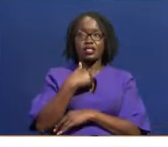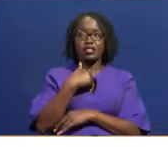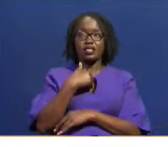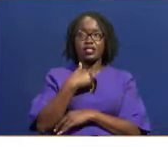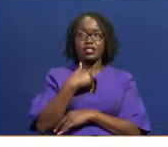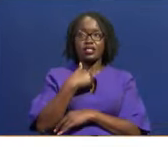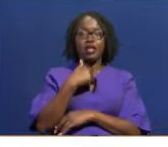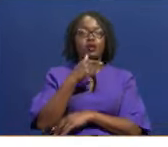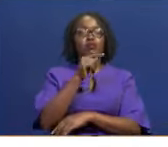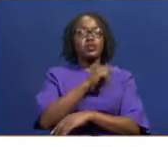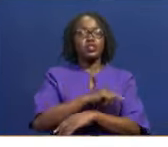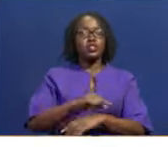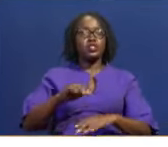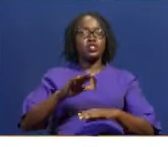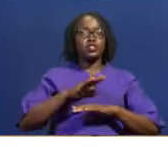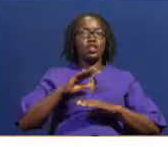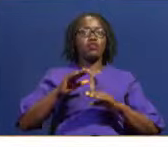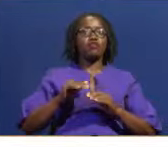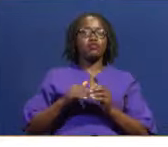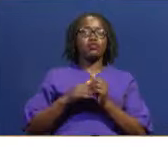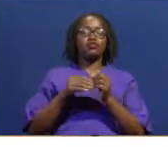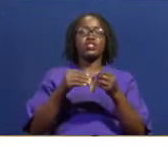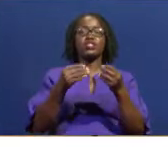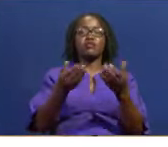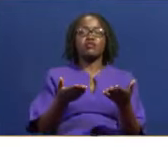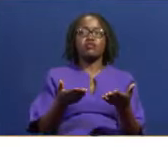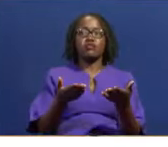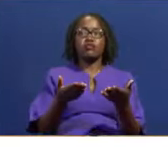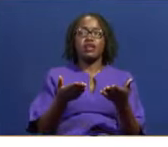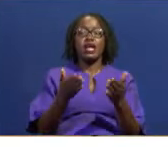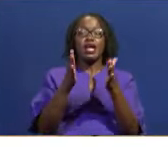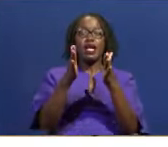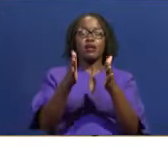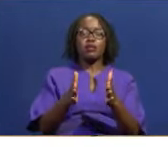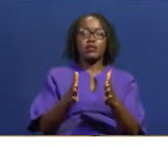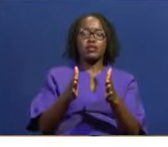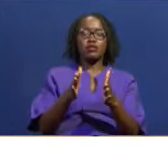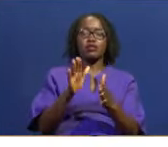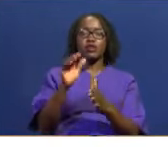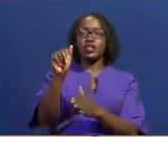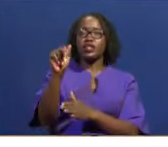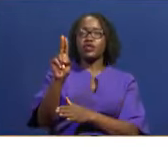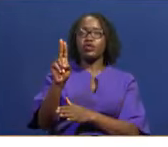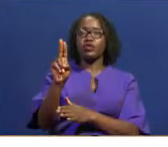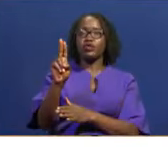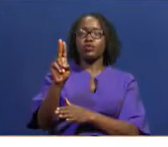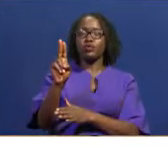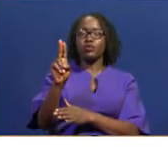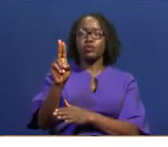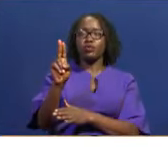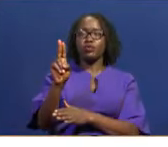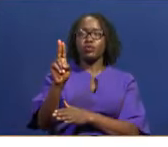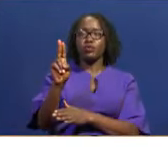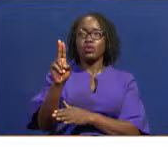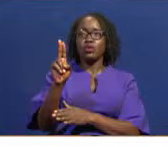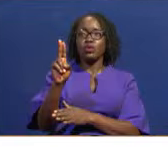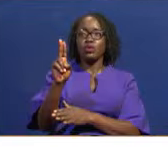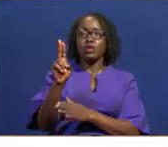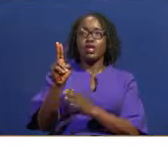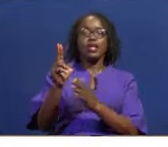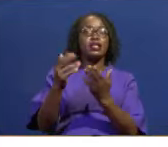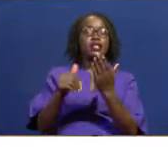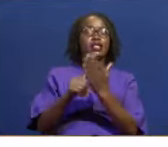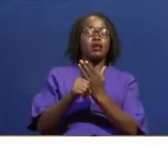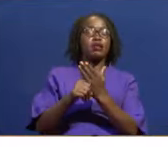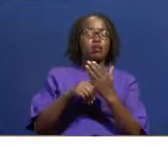gracious to be able to put forward a candidate for the Africa Union Commission in the person of the